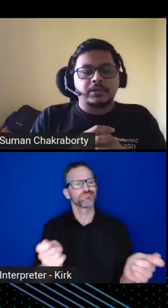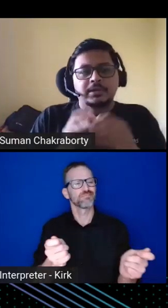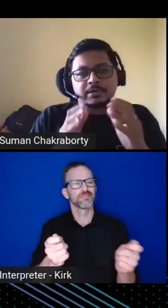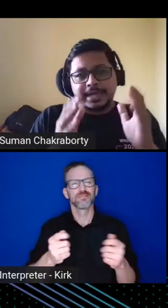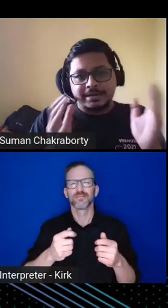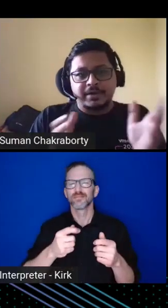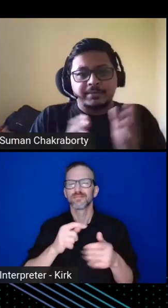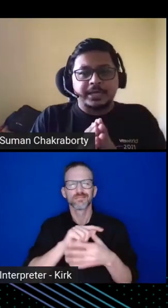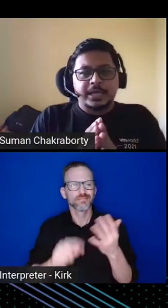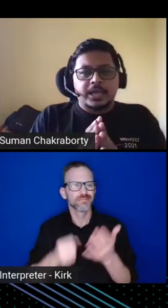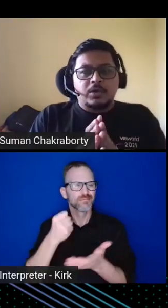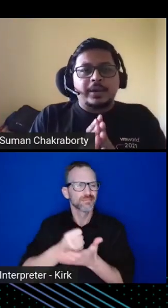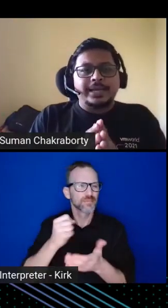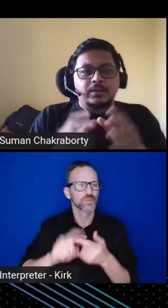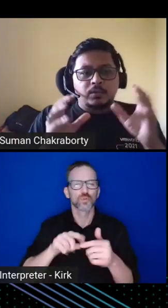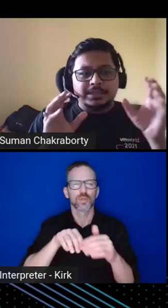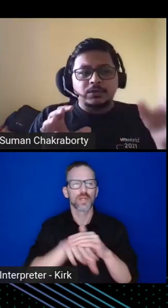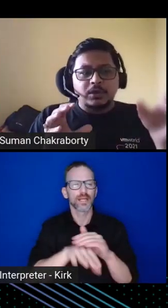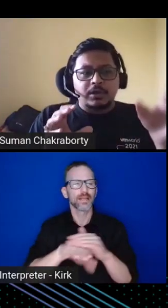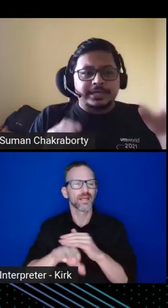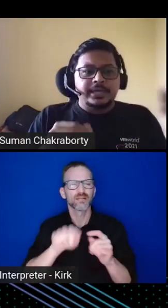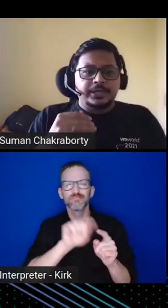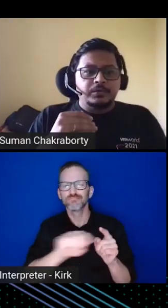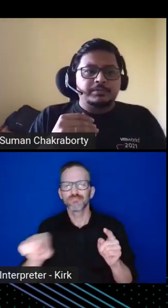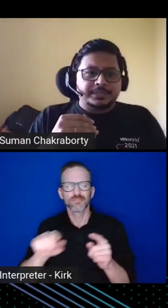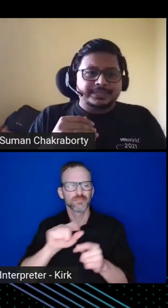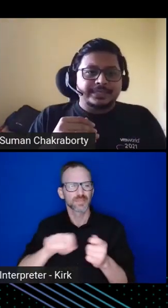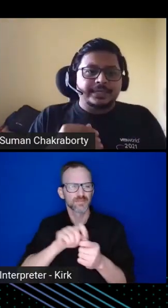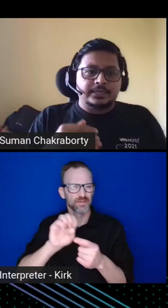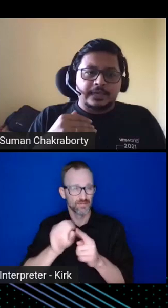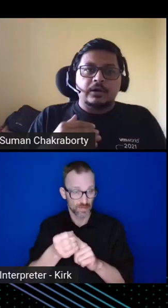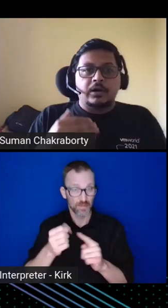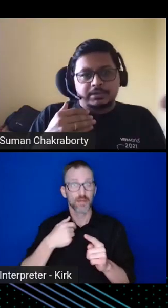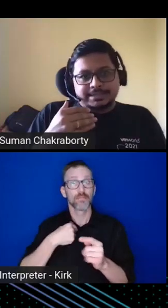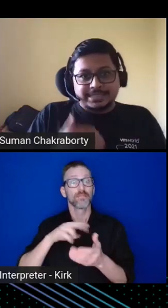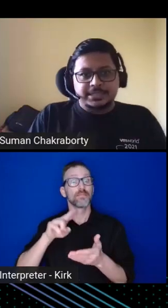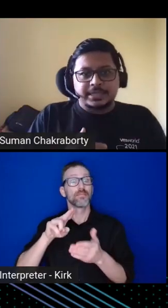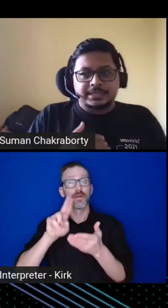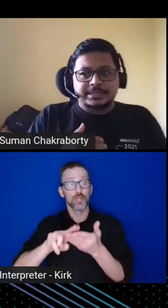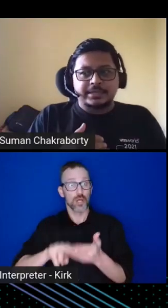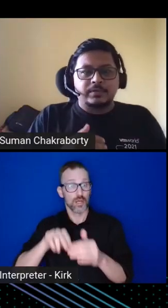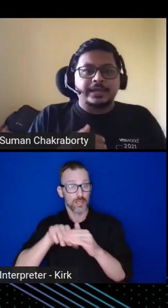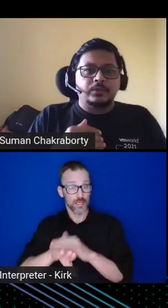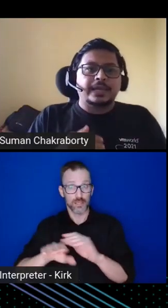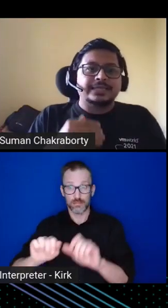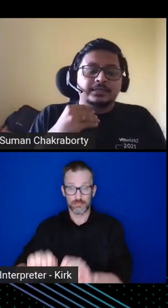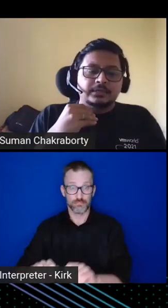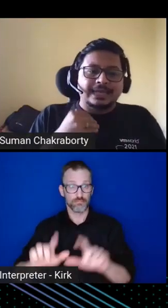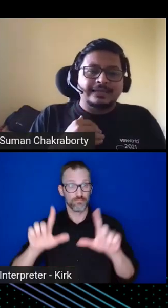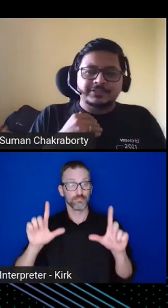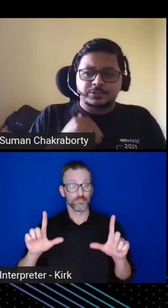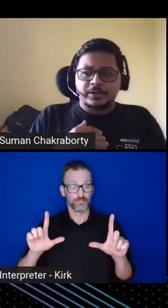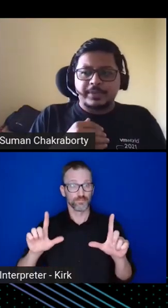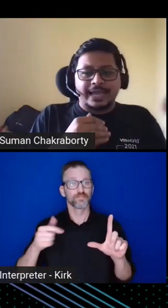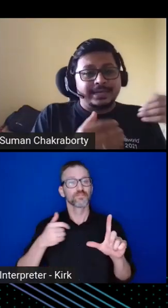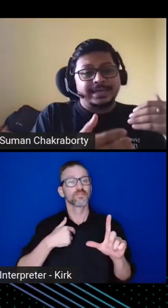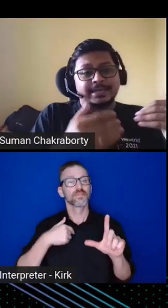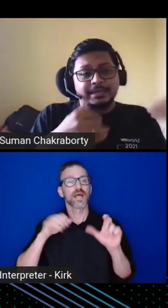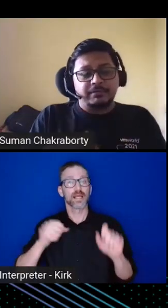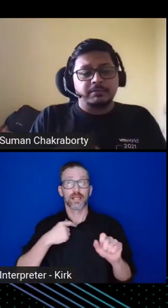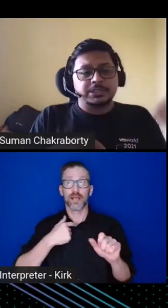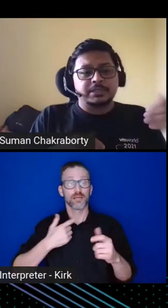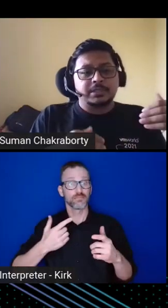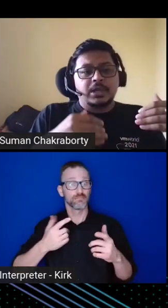that particular environment. While once you logged in, you are presented, or the session is there where you can live stream and